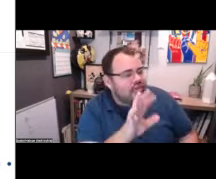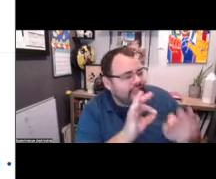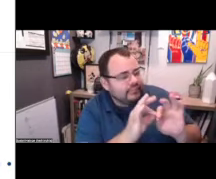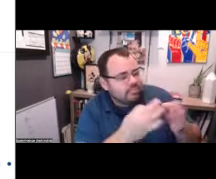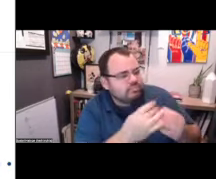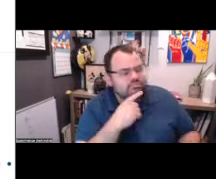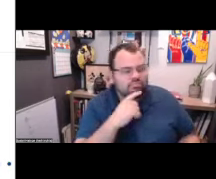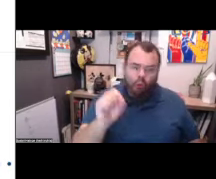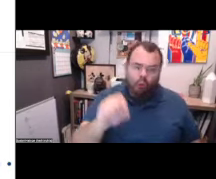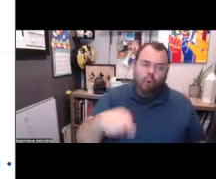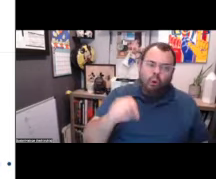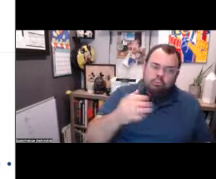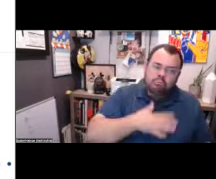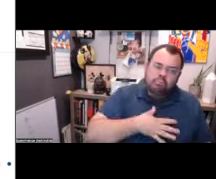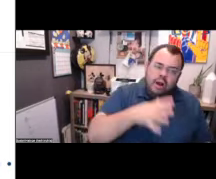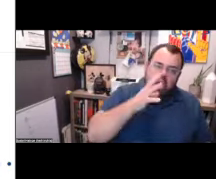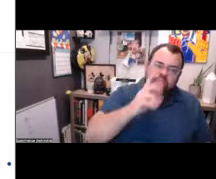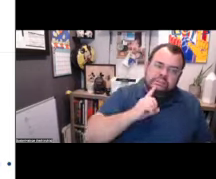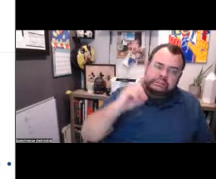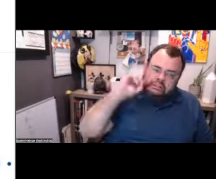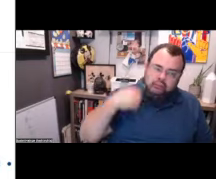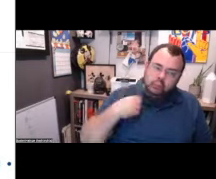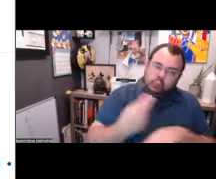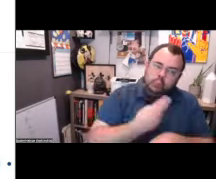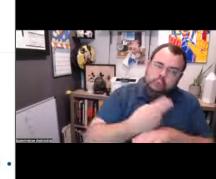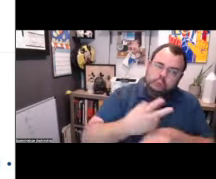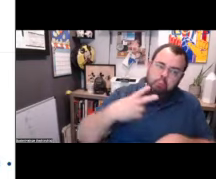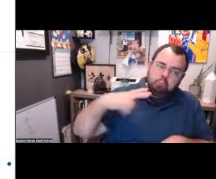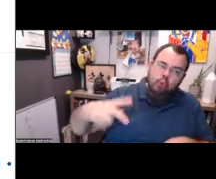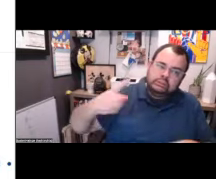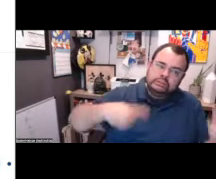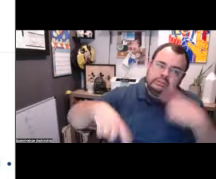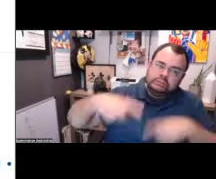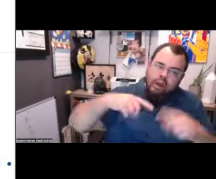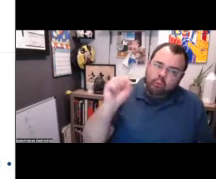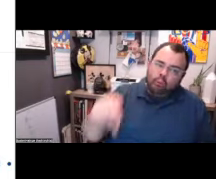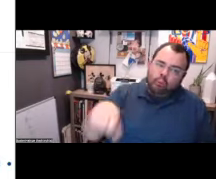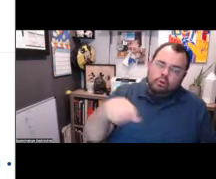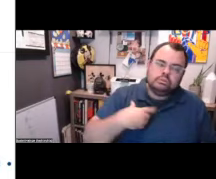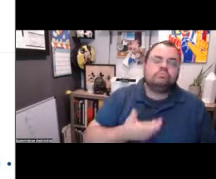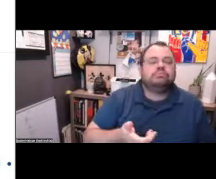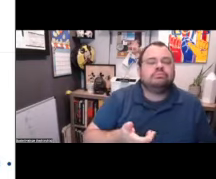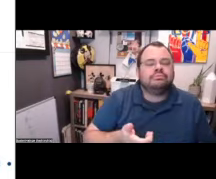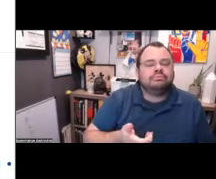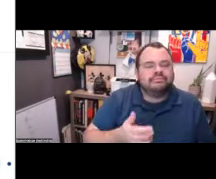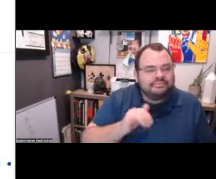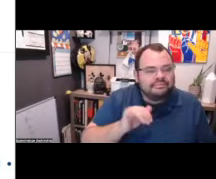how it was prominent in her. And she said, I asked her, is there any deaf in the family?